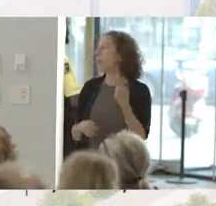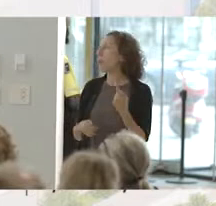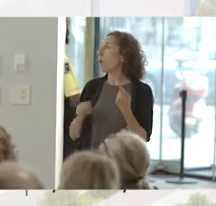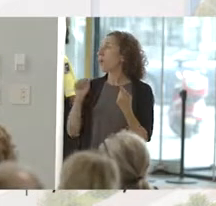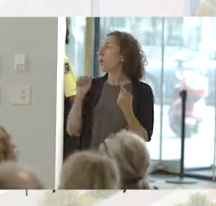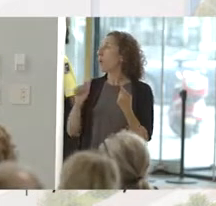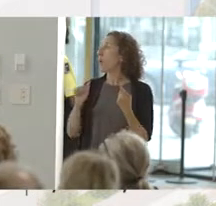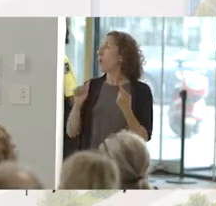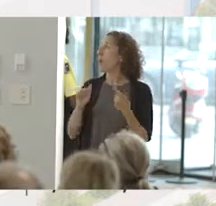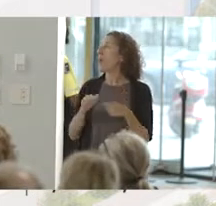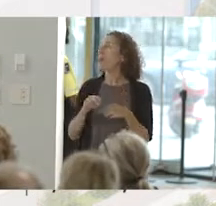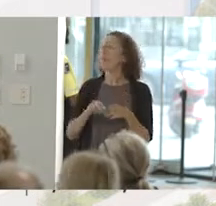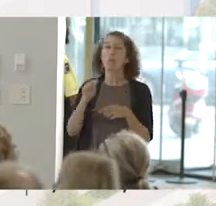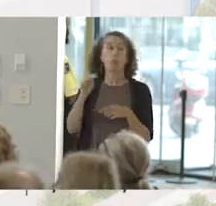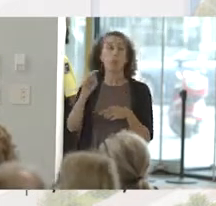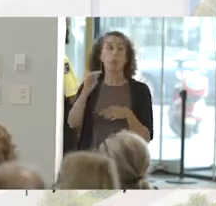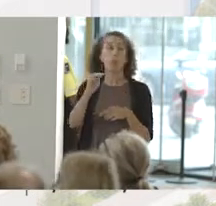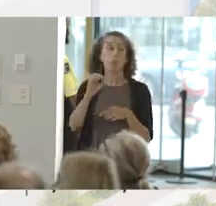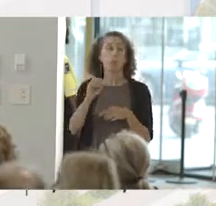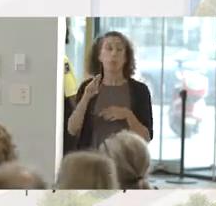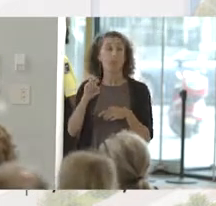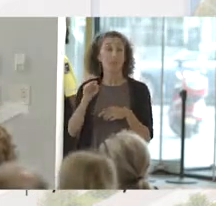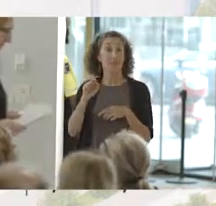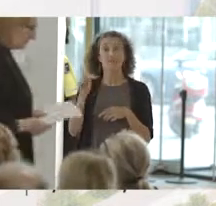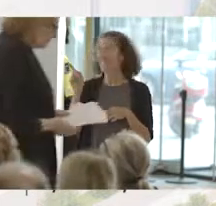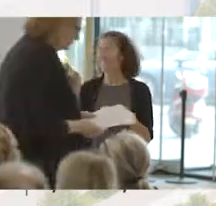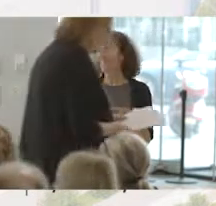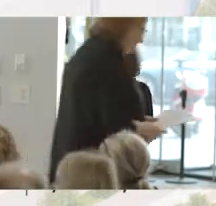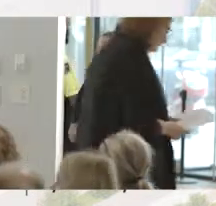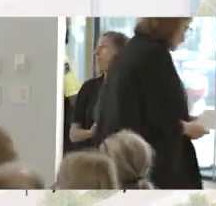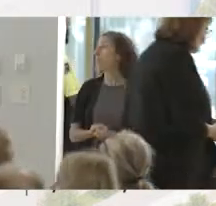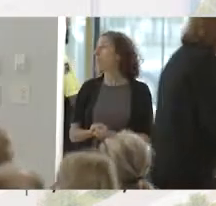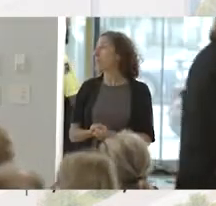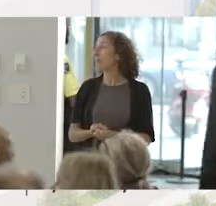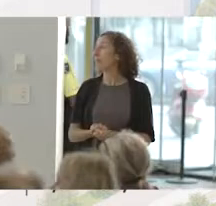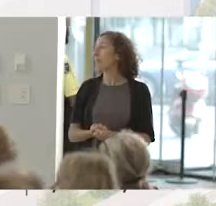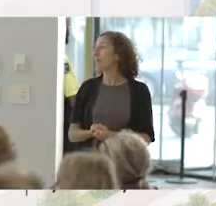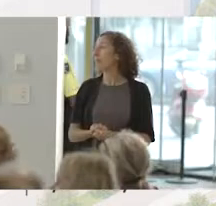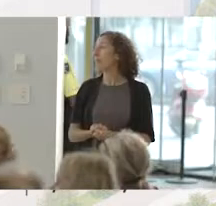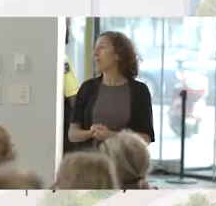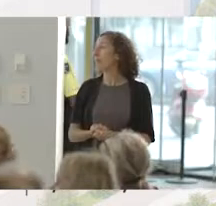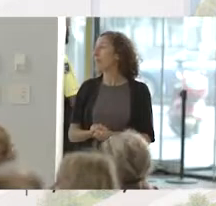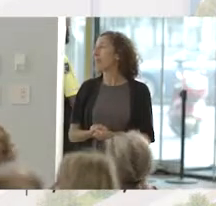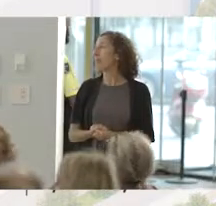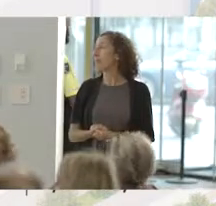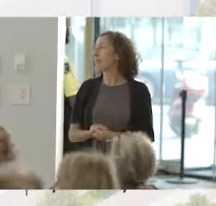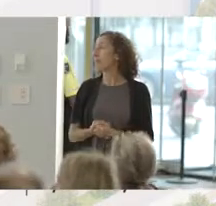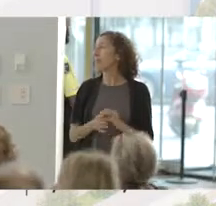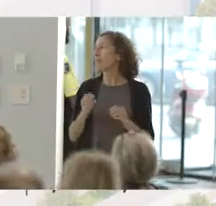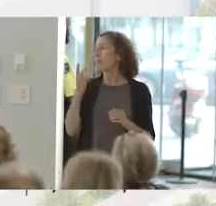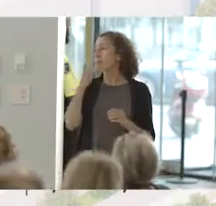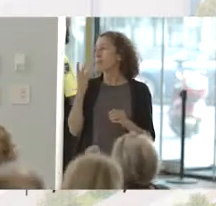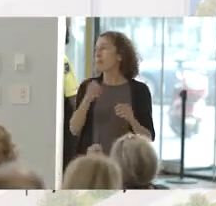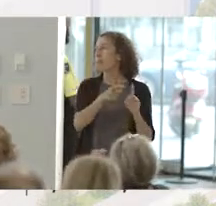It ties into North Moore Street, beginning at the eastern end of that street with a low element up